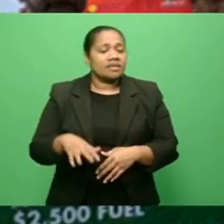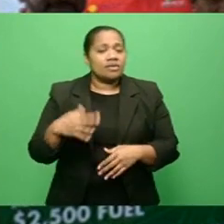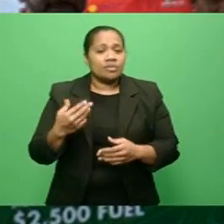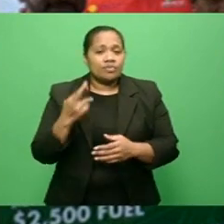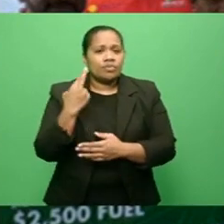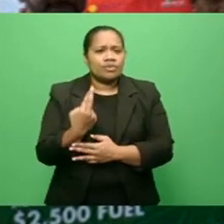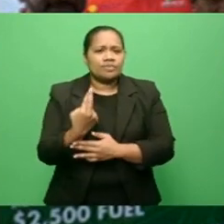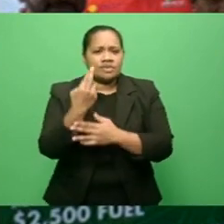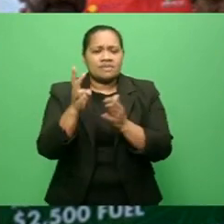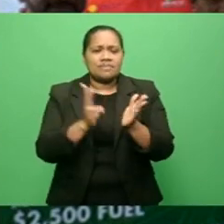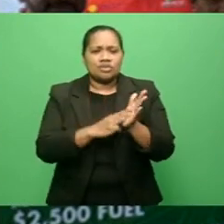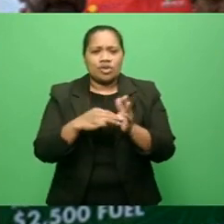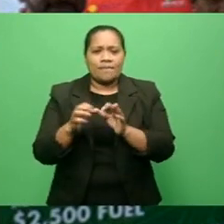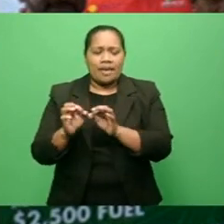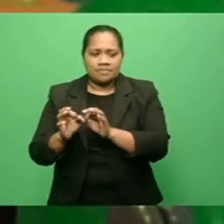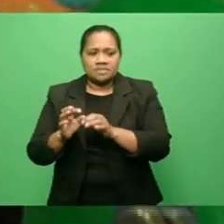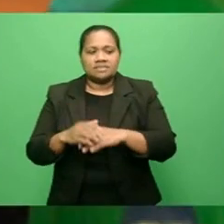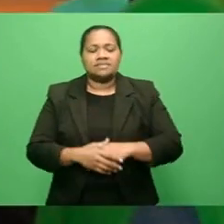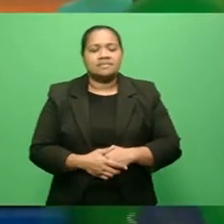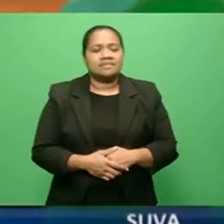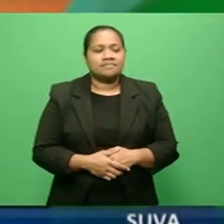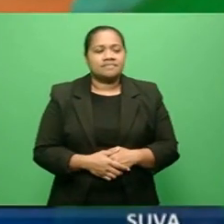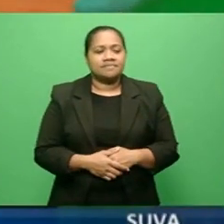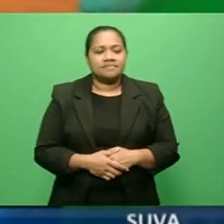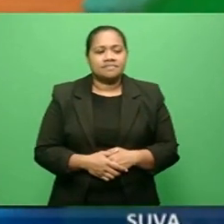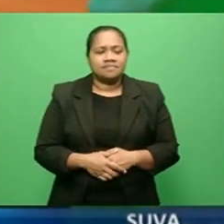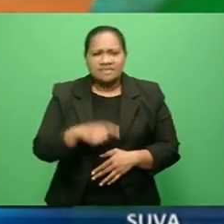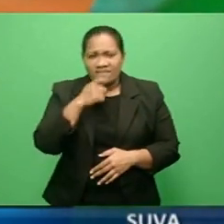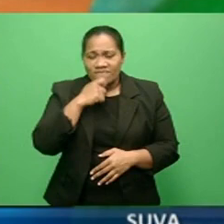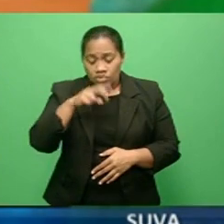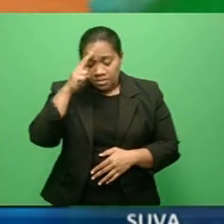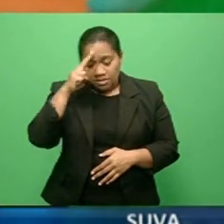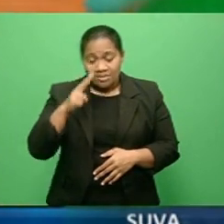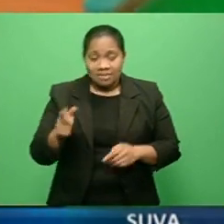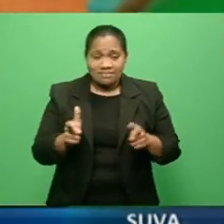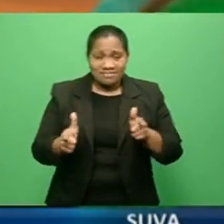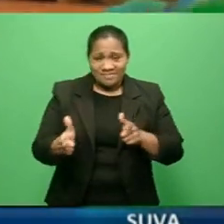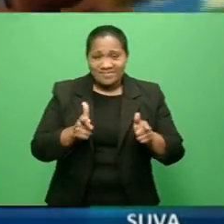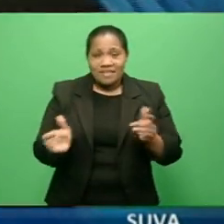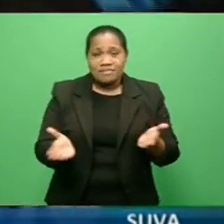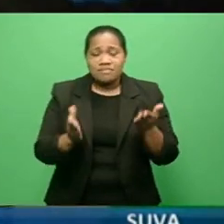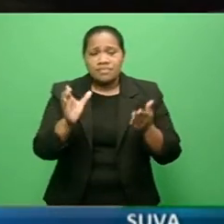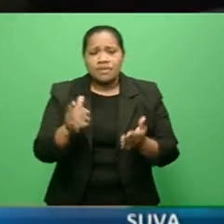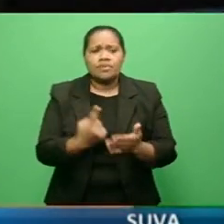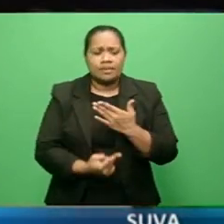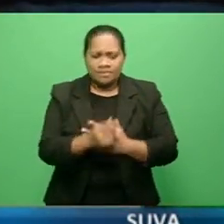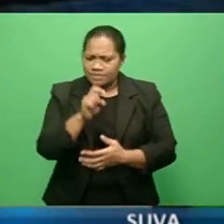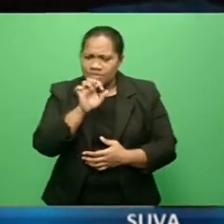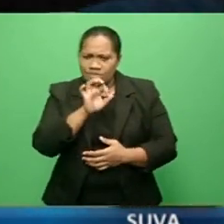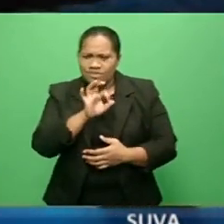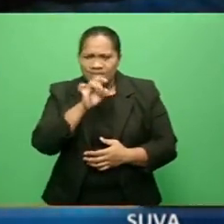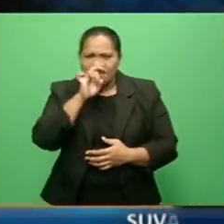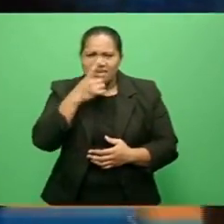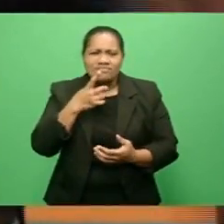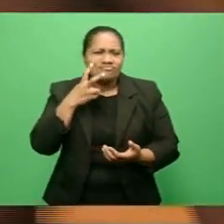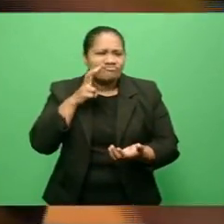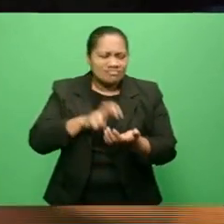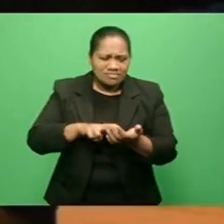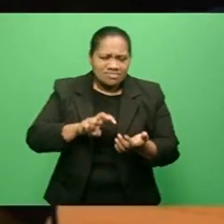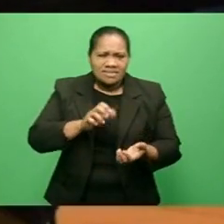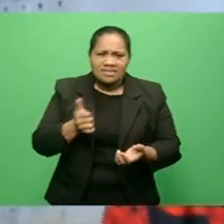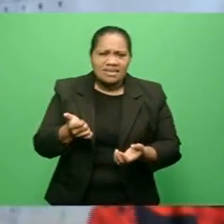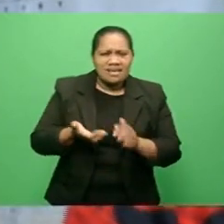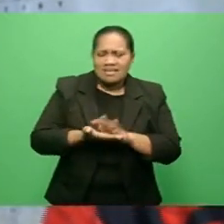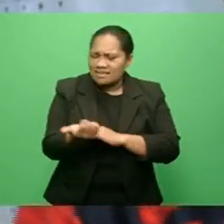Tali Materkula reports. A few national sevens players were unable to register under any club for the Maris